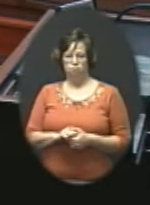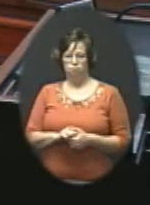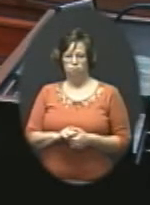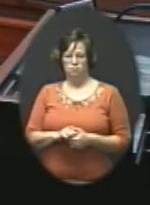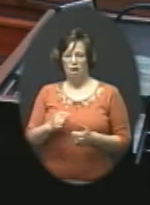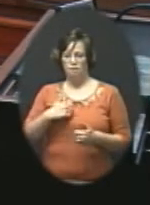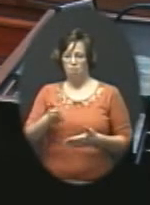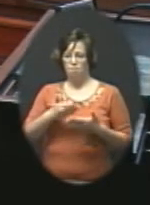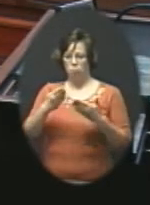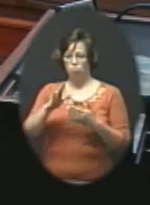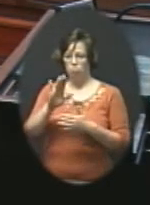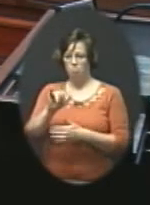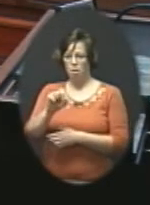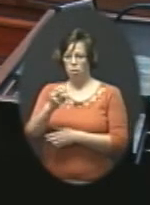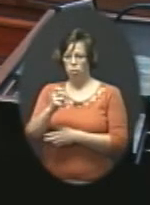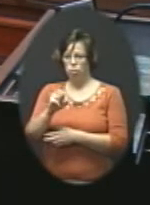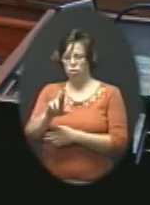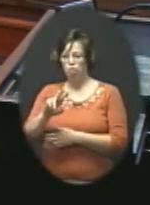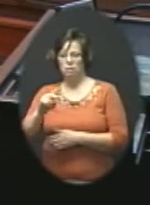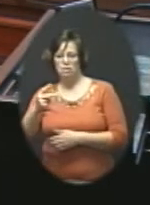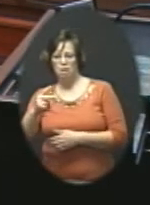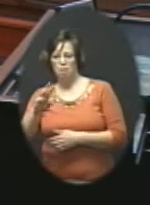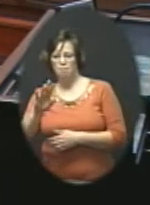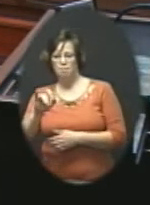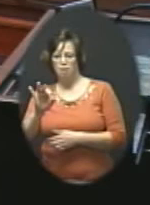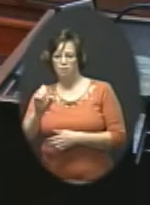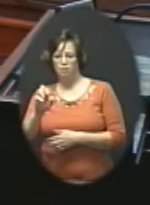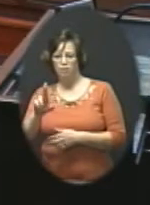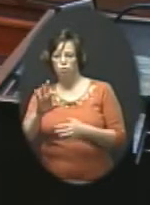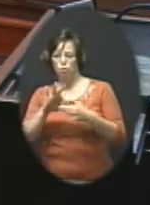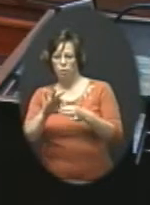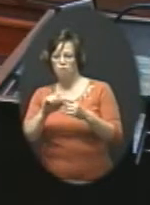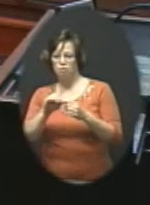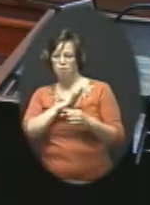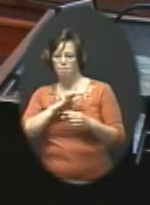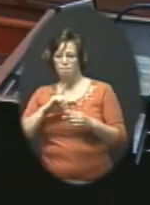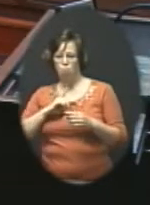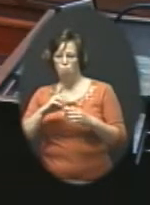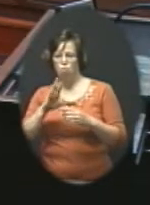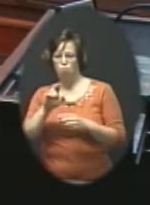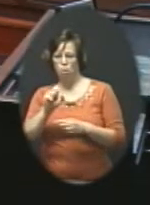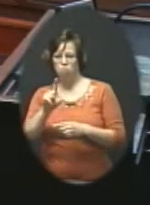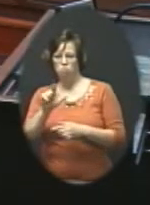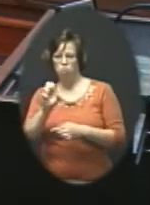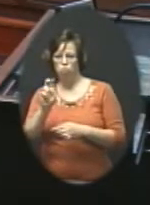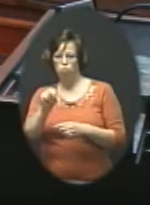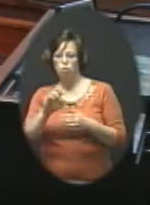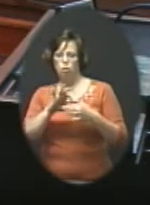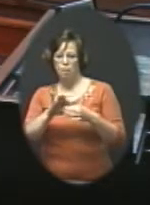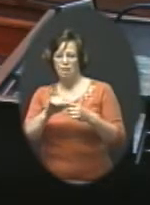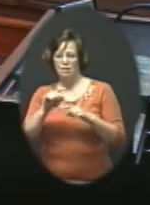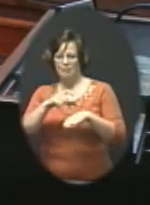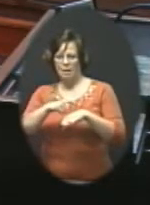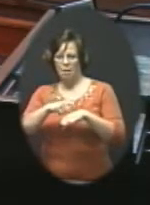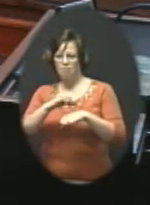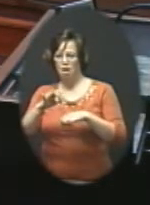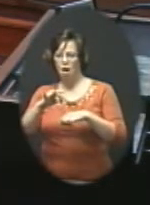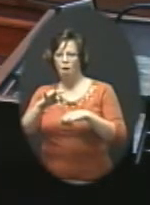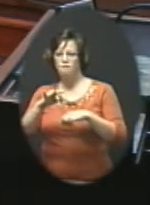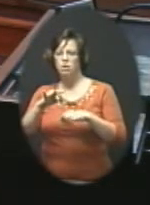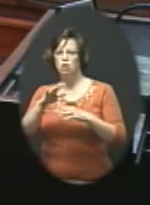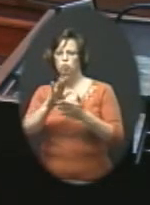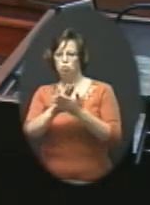I have a motion by Mr. Scheer and a second by Ms. Felter regarding the board resolution regarding the timing of school board elections